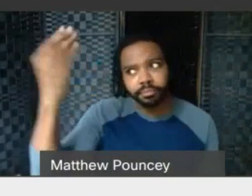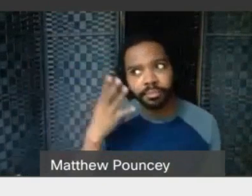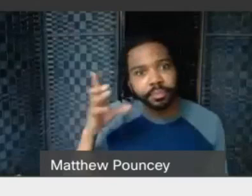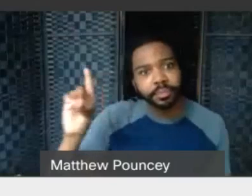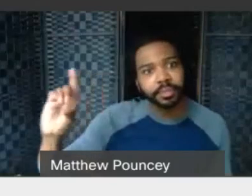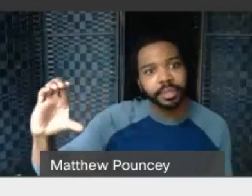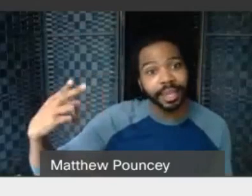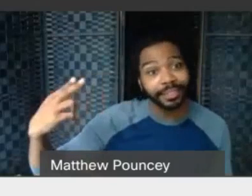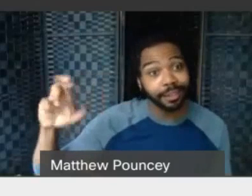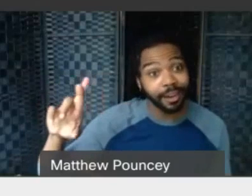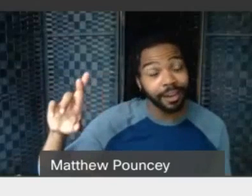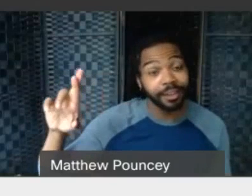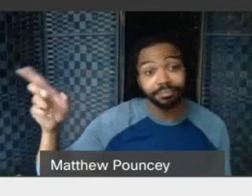DCHR